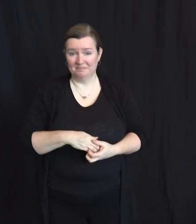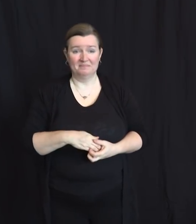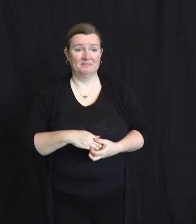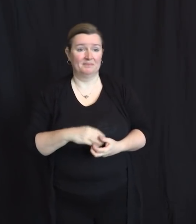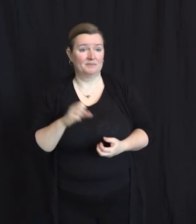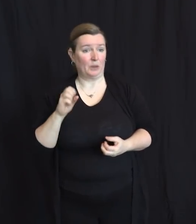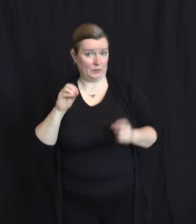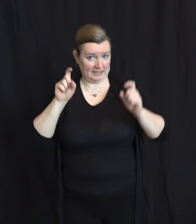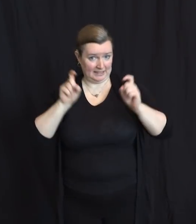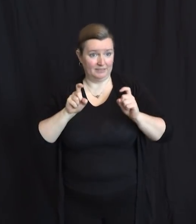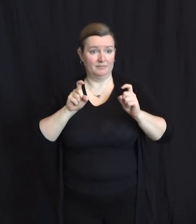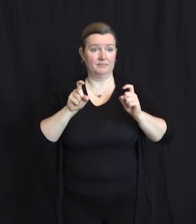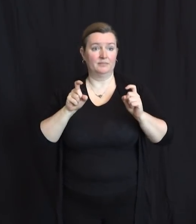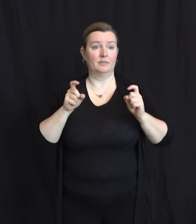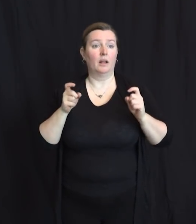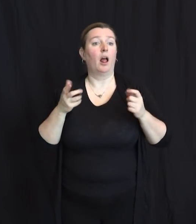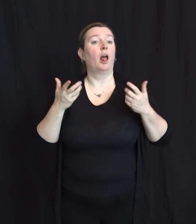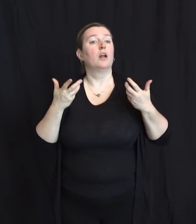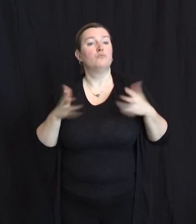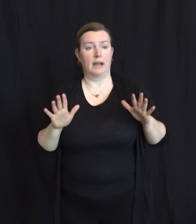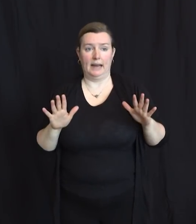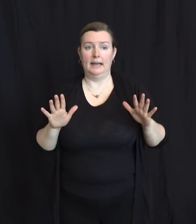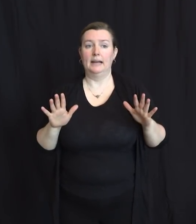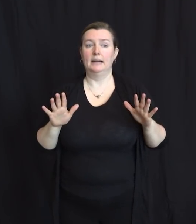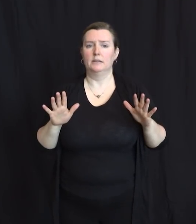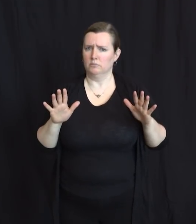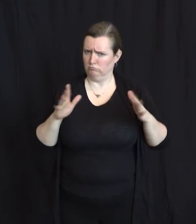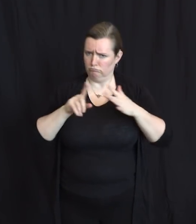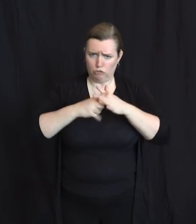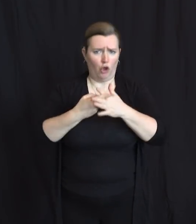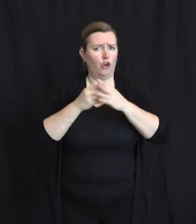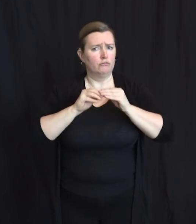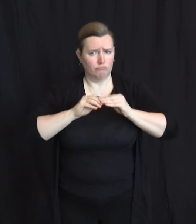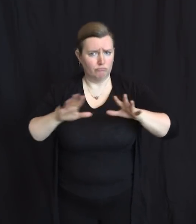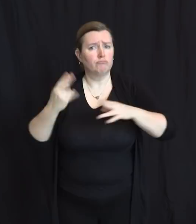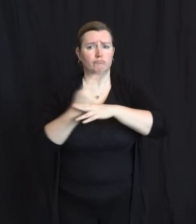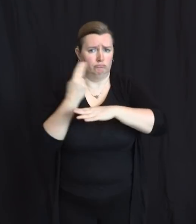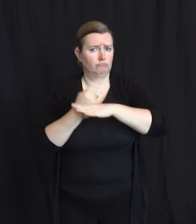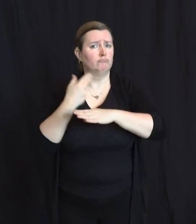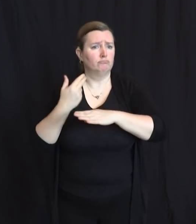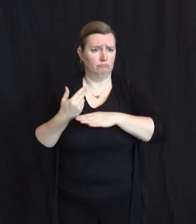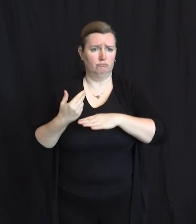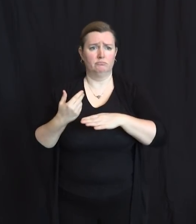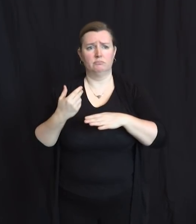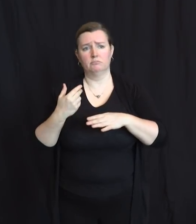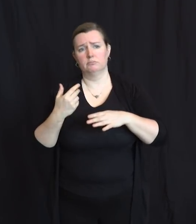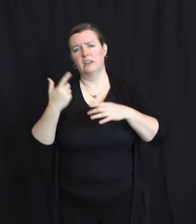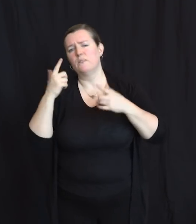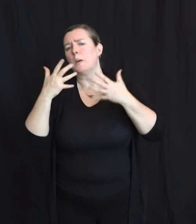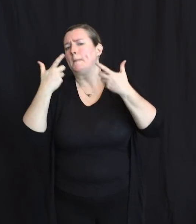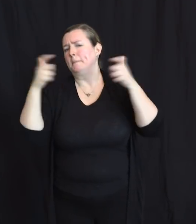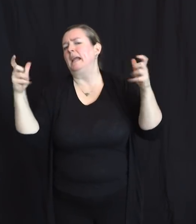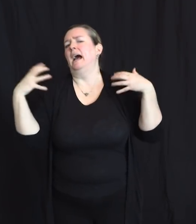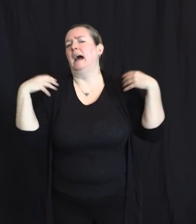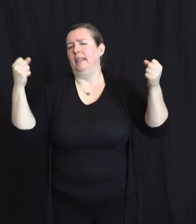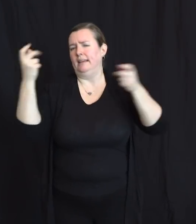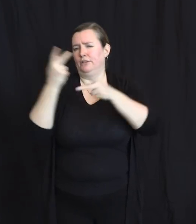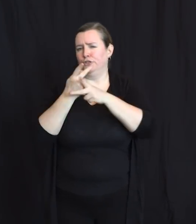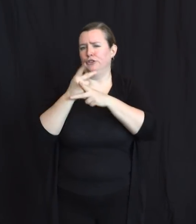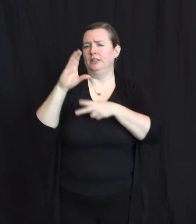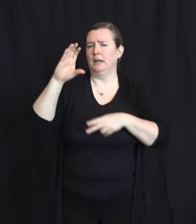system is already going into wide use by our state's largest healthcare systems, at the PBA-sponsored